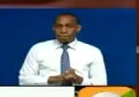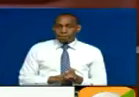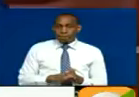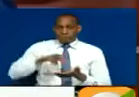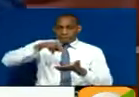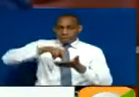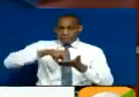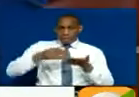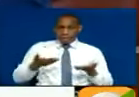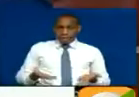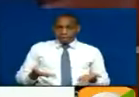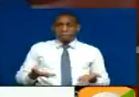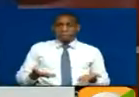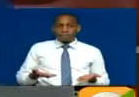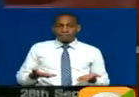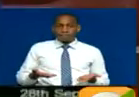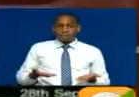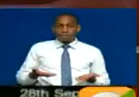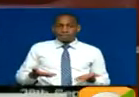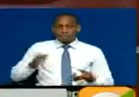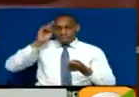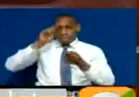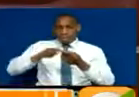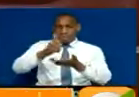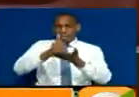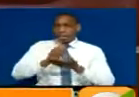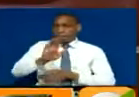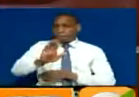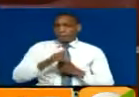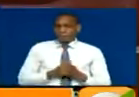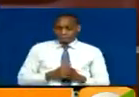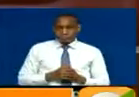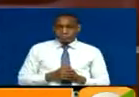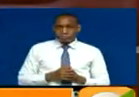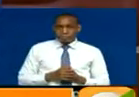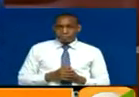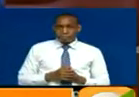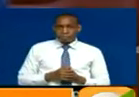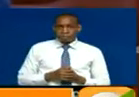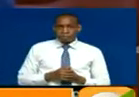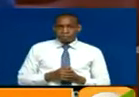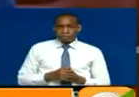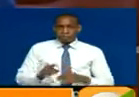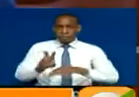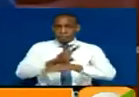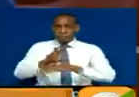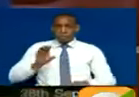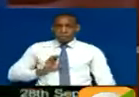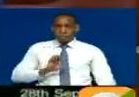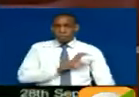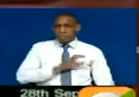I'm standing here to seek for your intervention to have the Oversight Committee of this